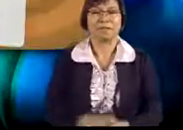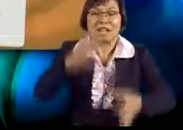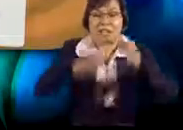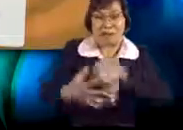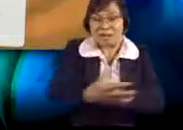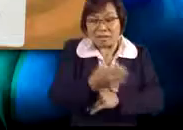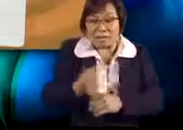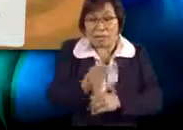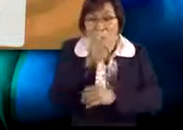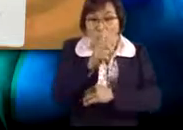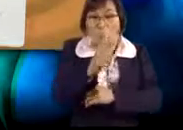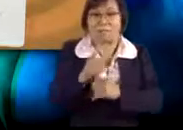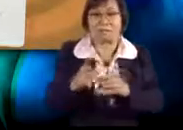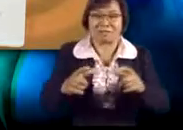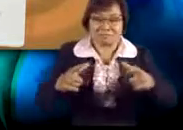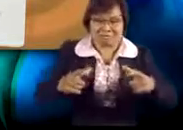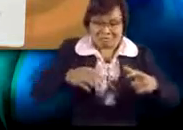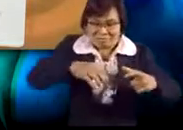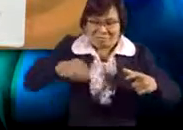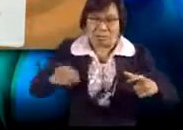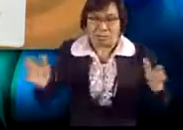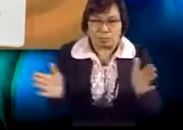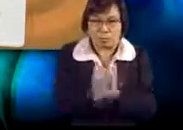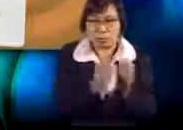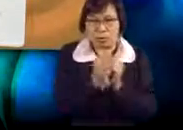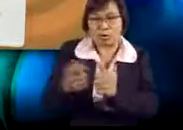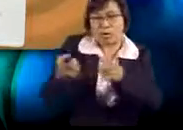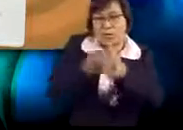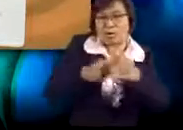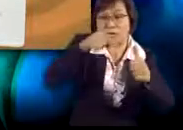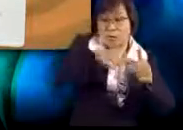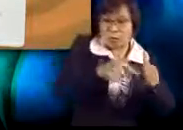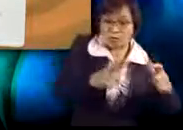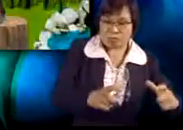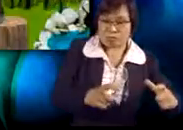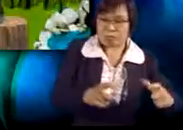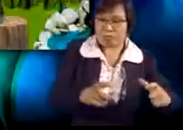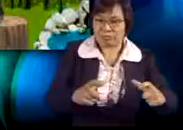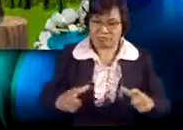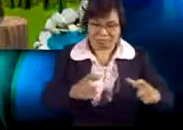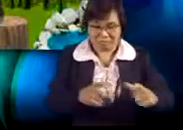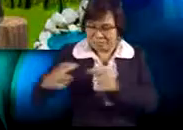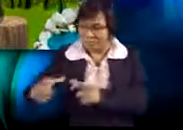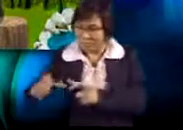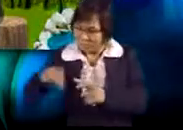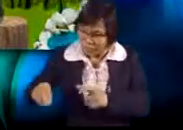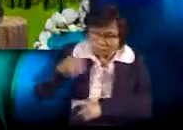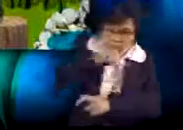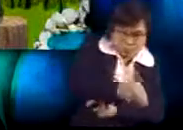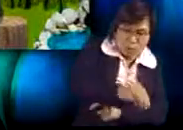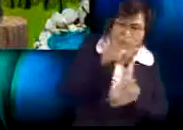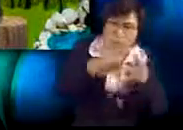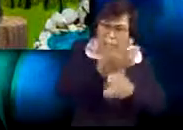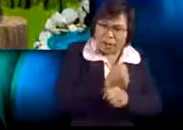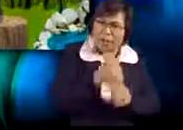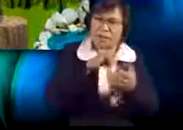I took one of these quarters and put them together with the first 4. What do we get? Nick, you